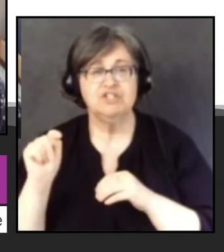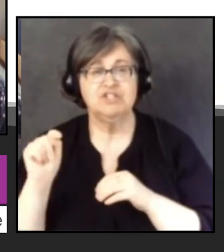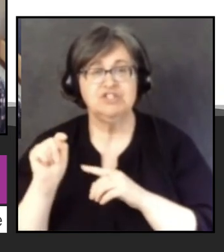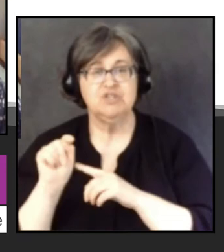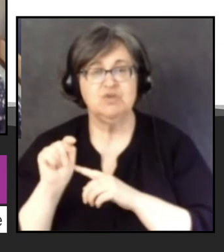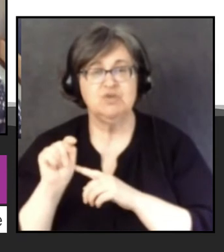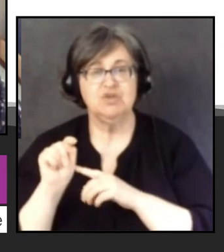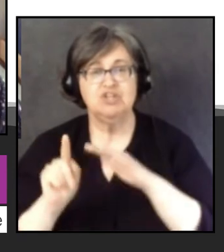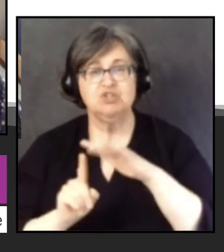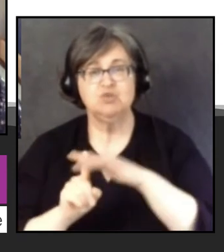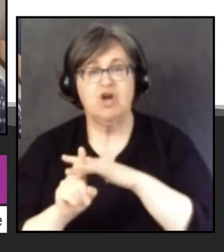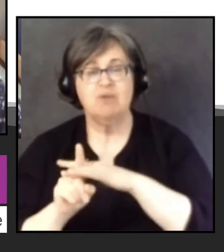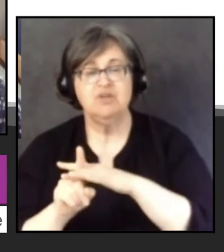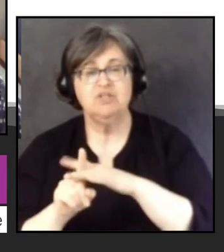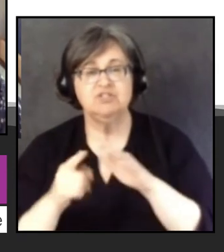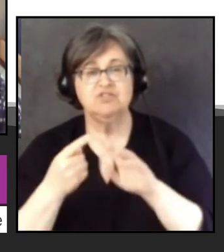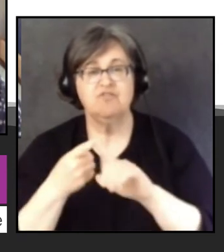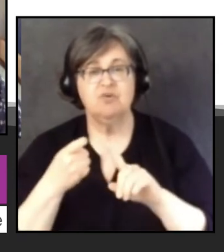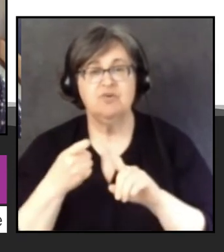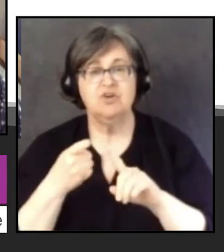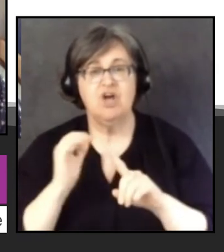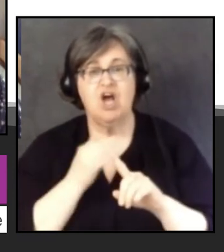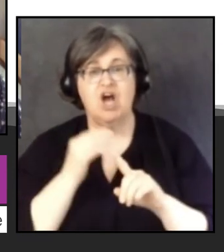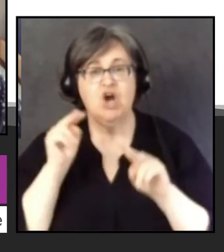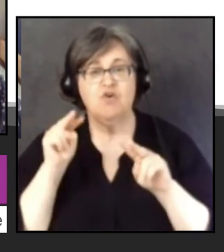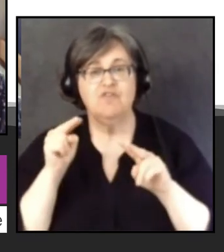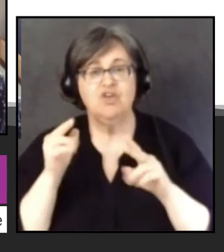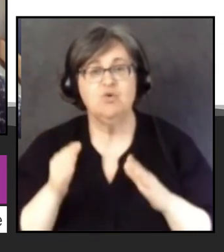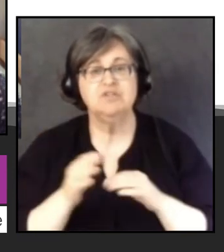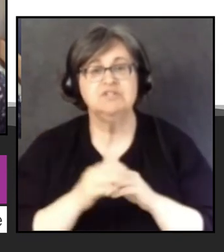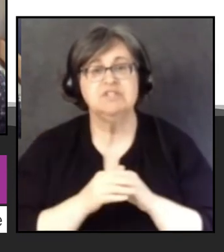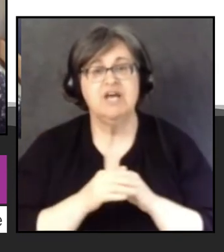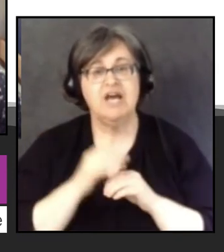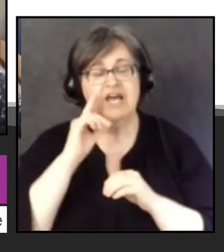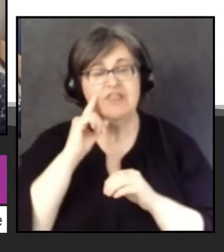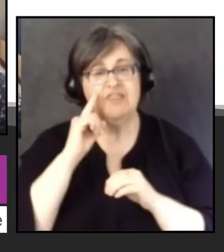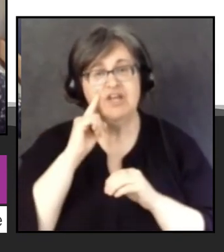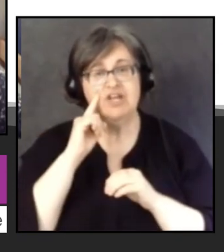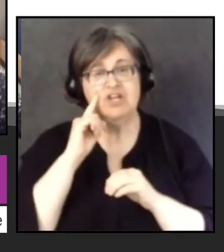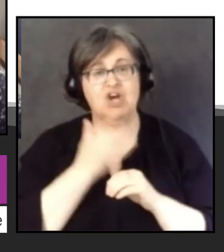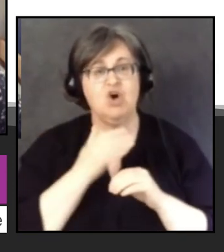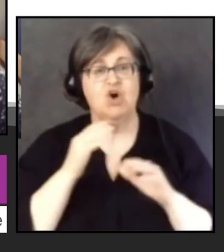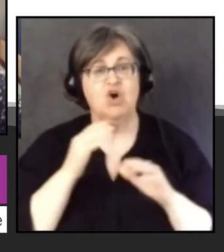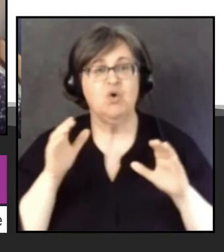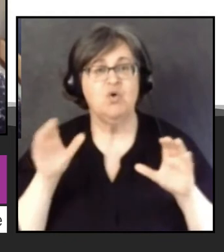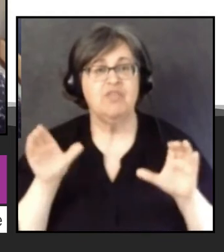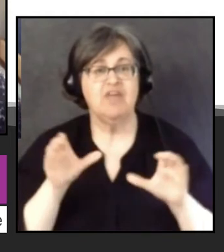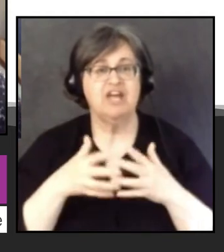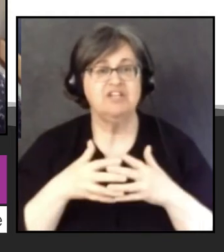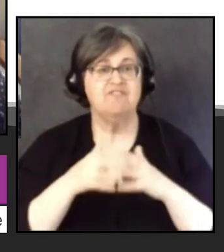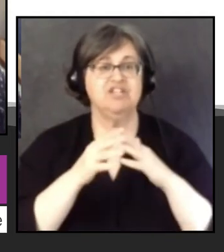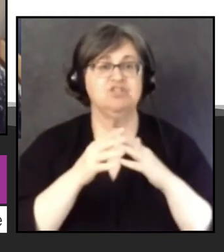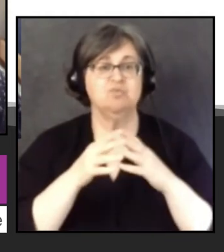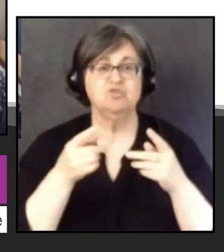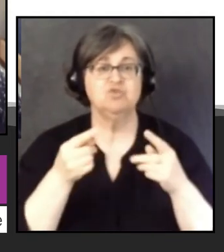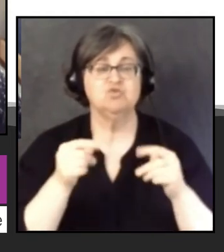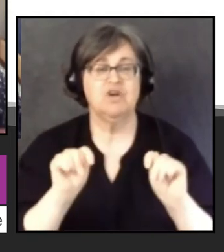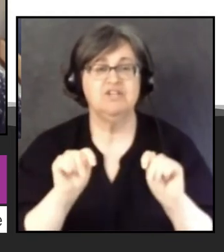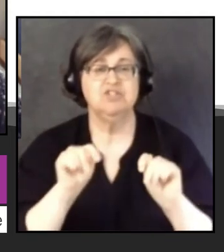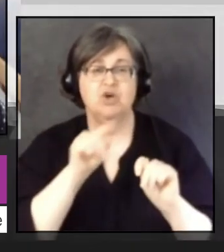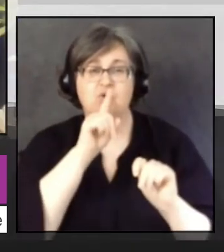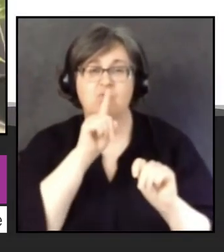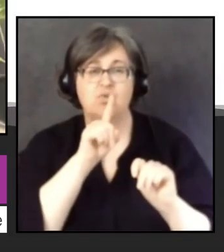the chat drop-ins from our viewers, I think this art activation was also trying to